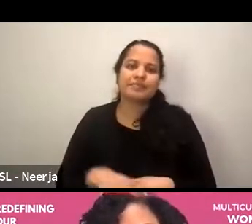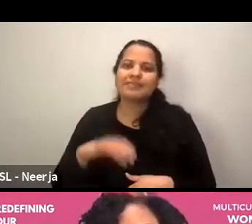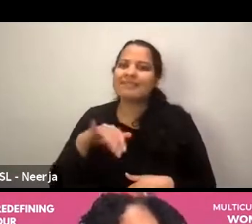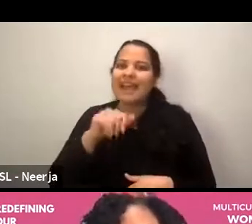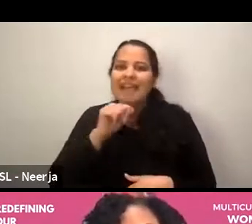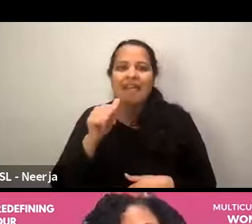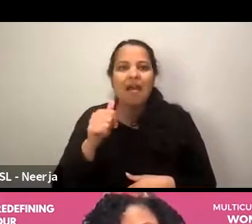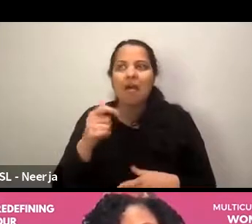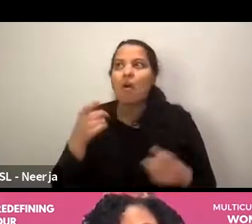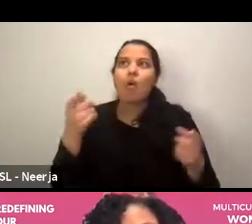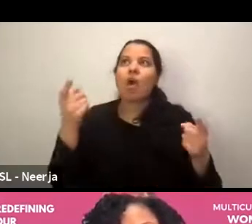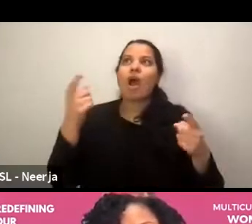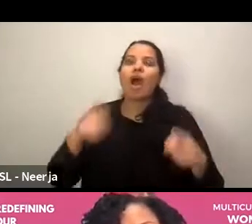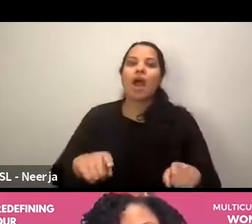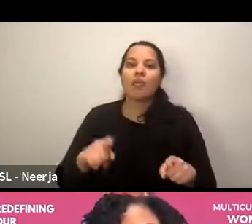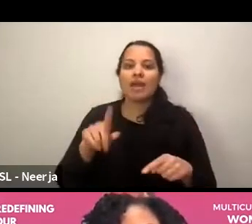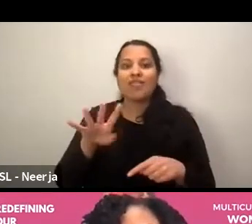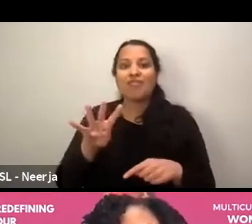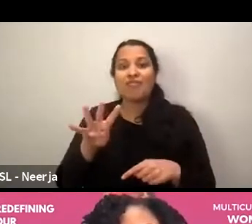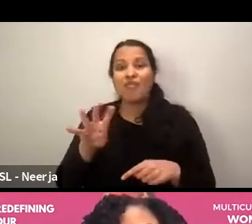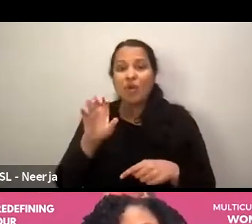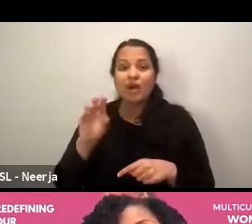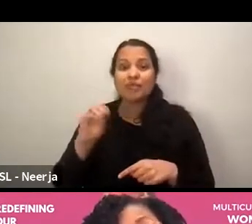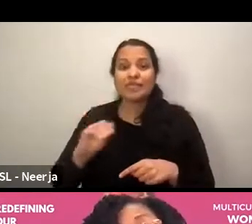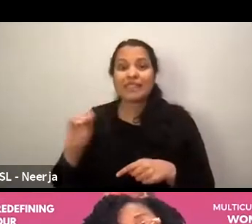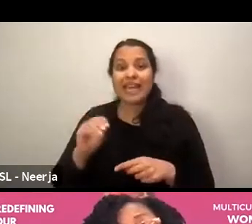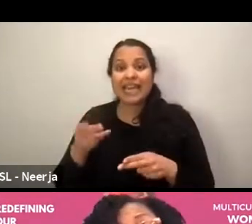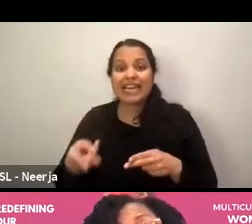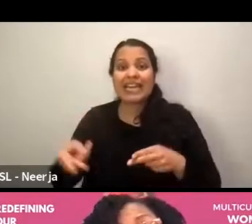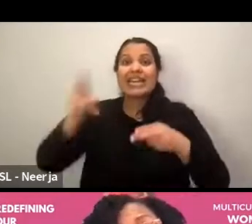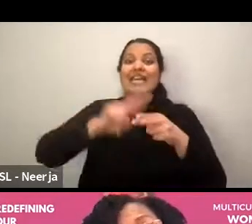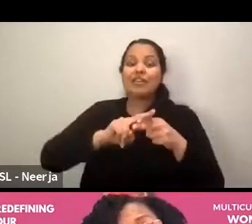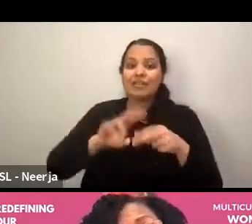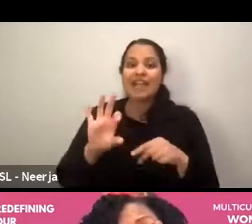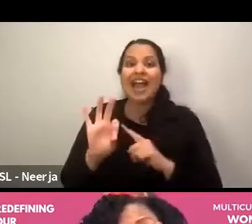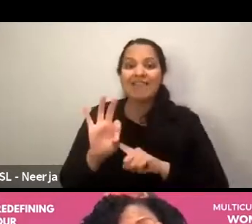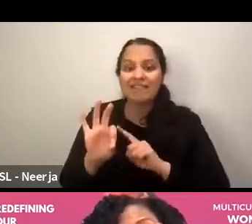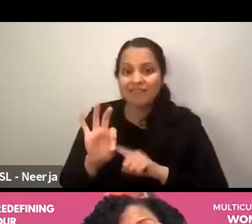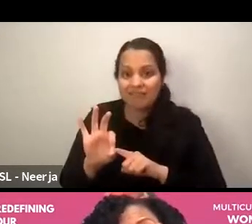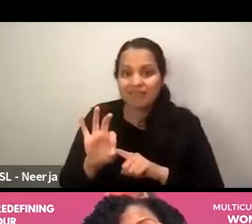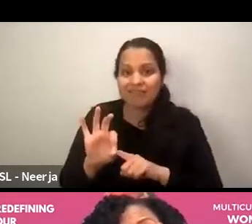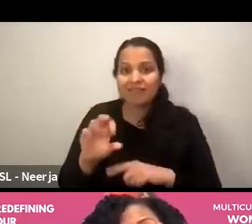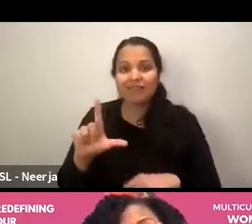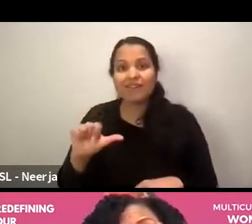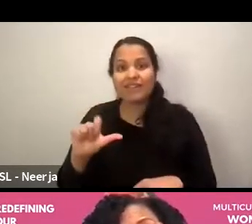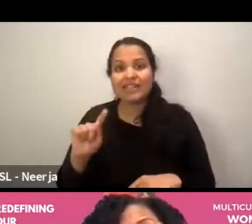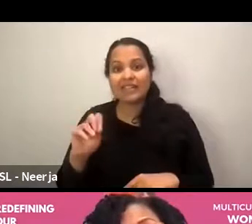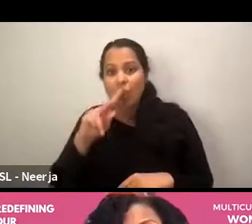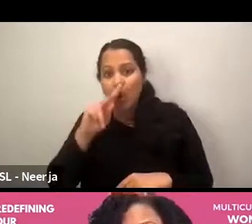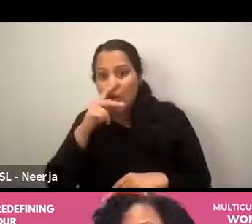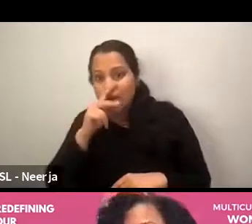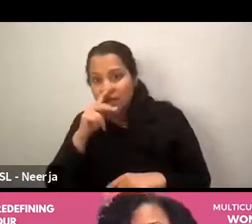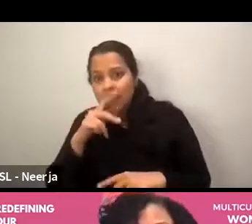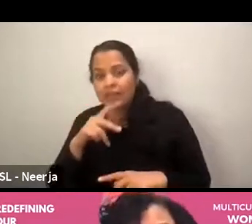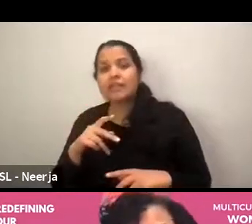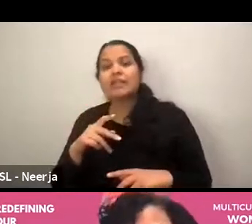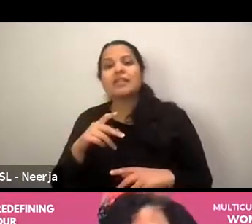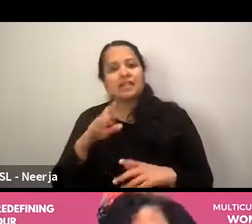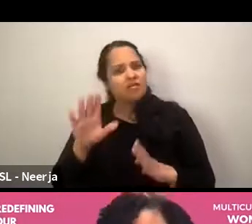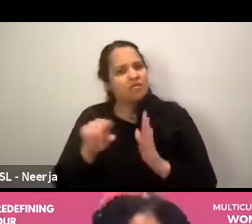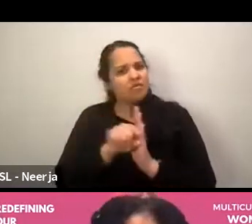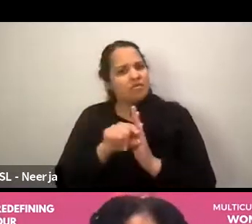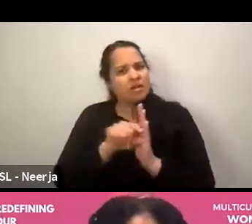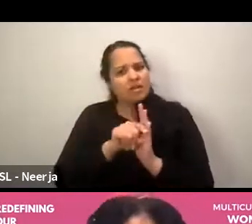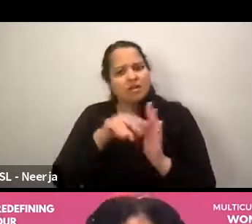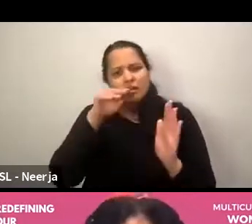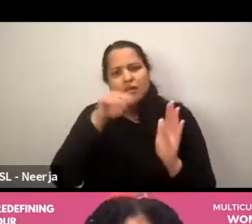in Latino children getting Fs. And as I think of this, I just, my heart goes out to all those individuals